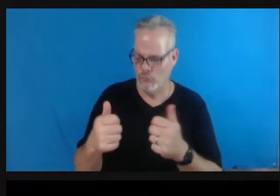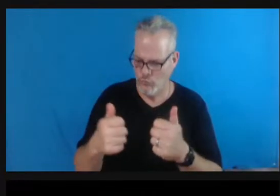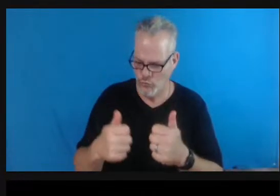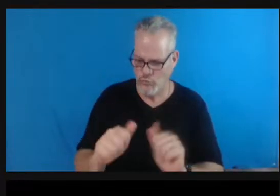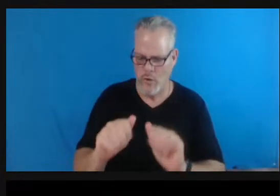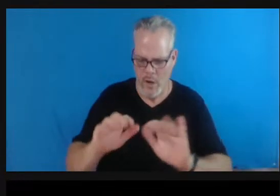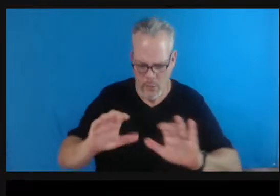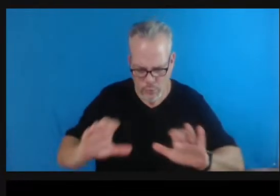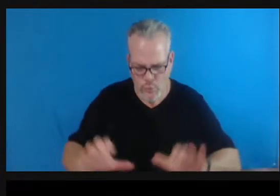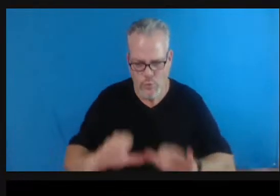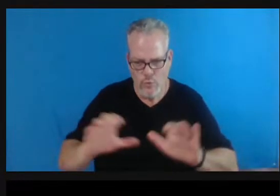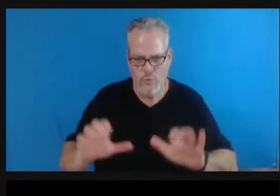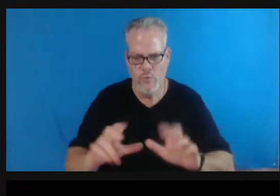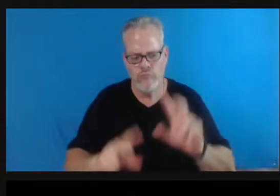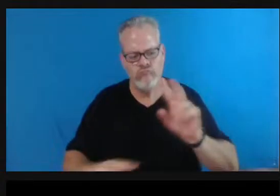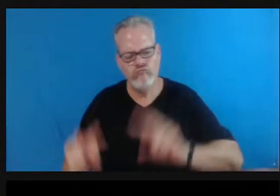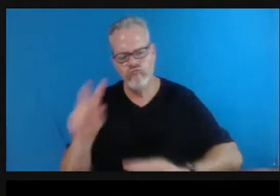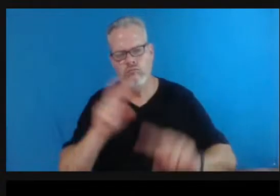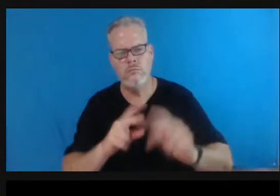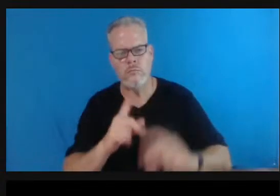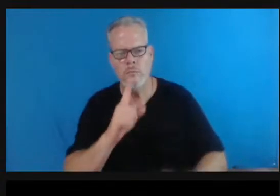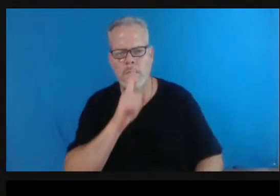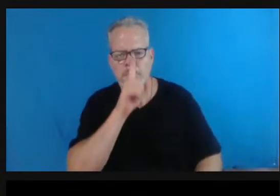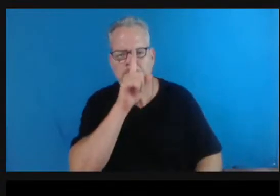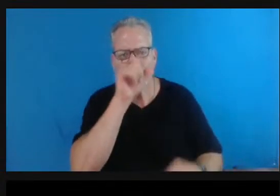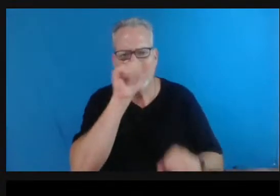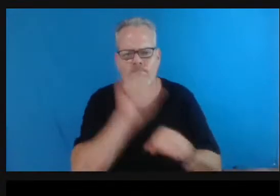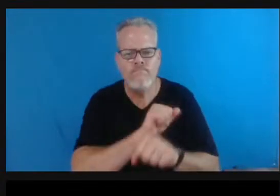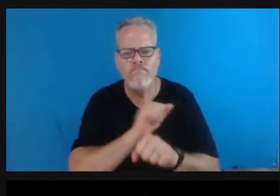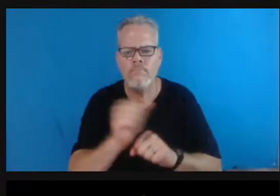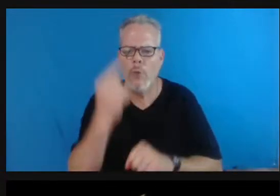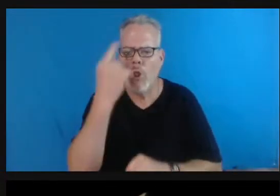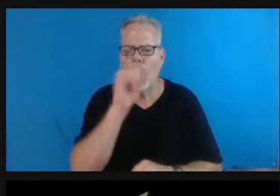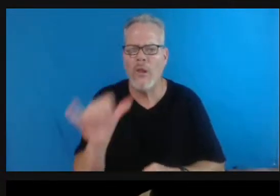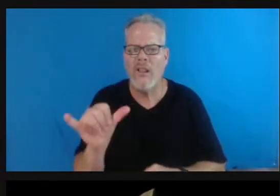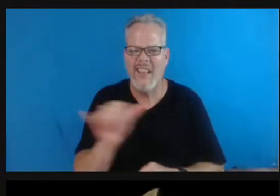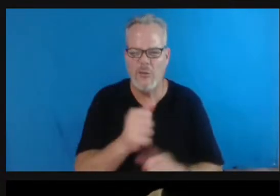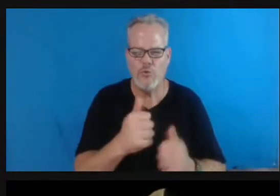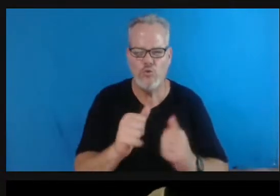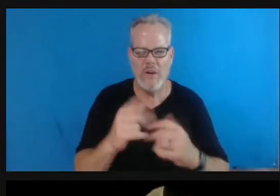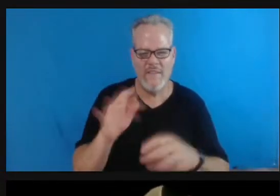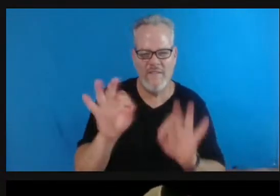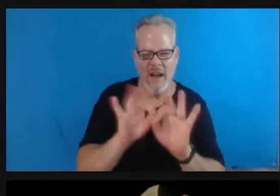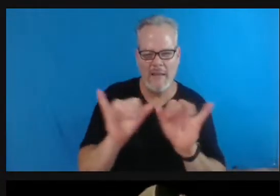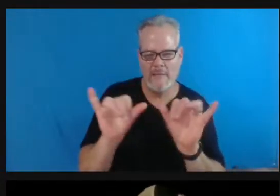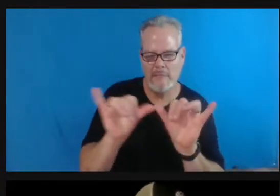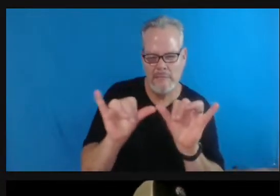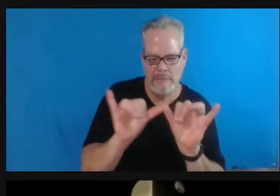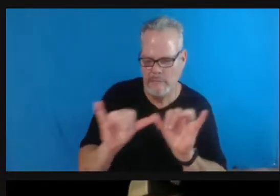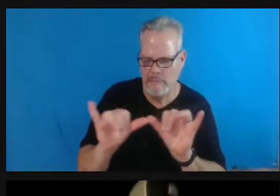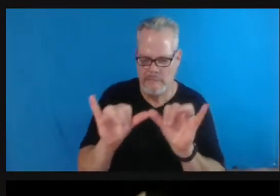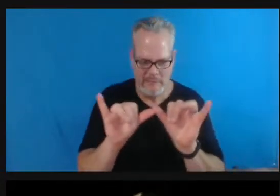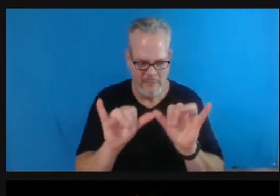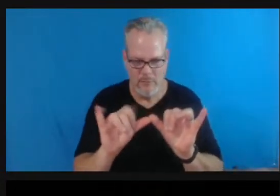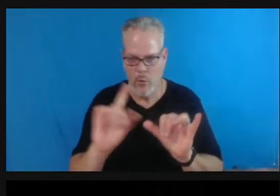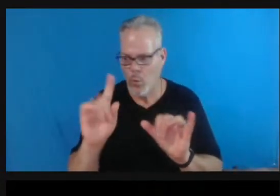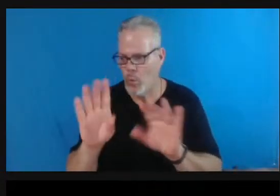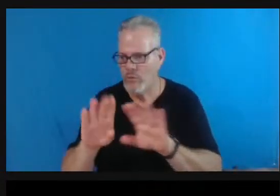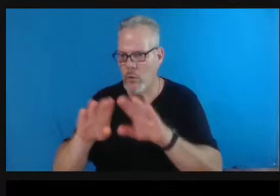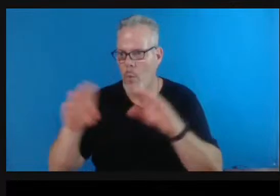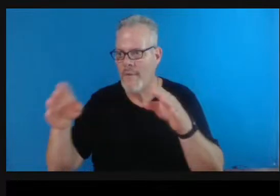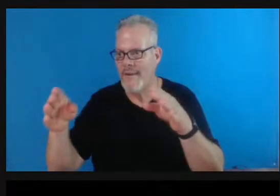here. What does it actually look like? And so you're looking for just something that looks reasonable, right? The opening